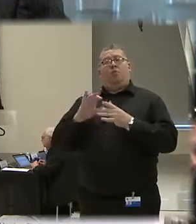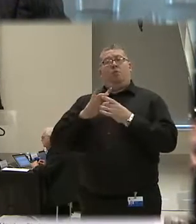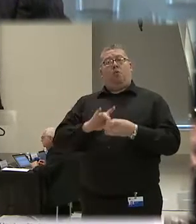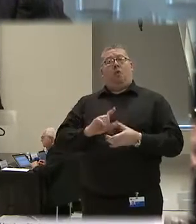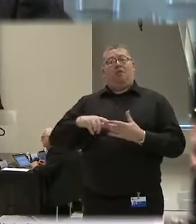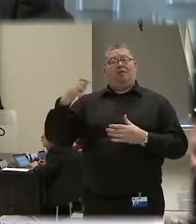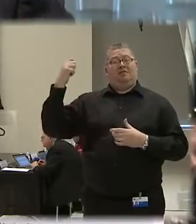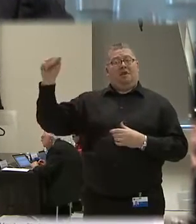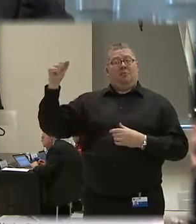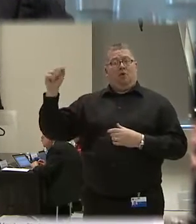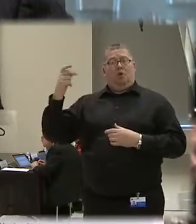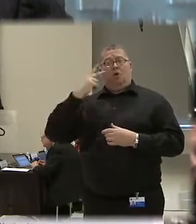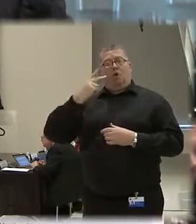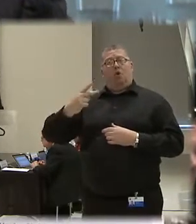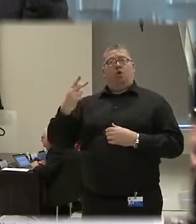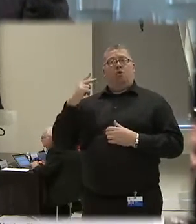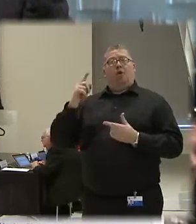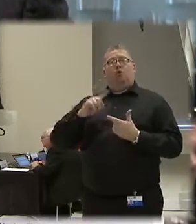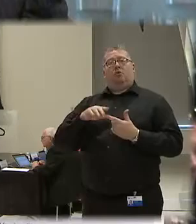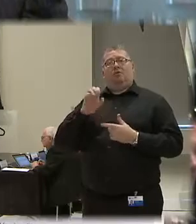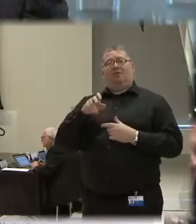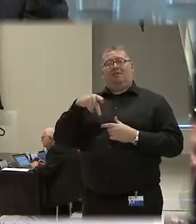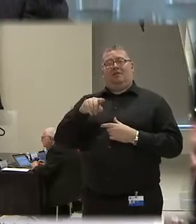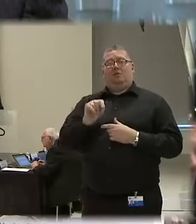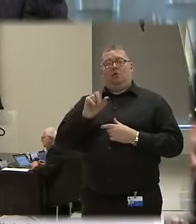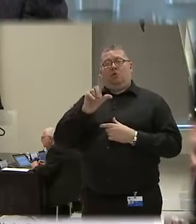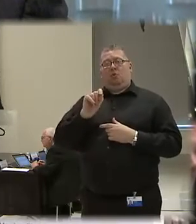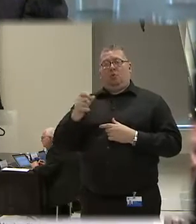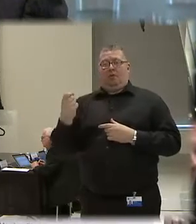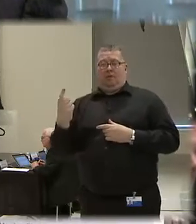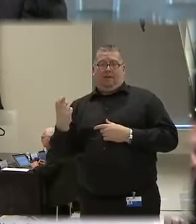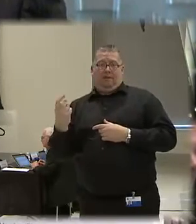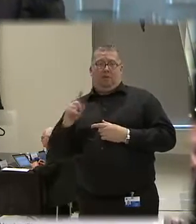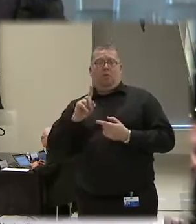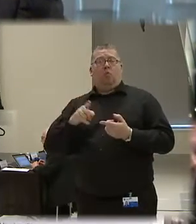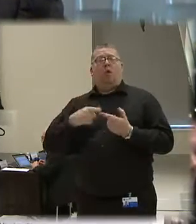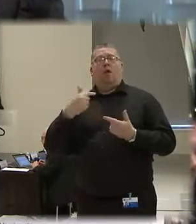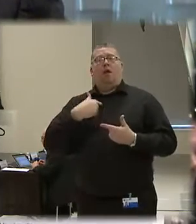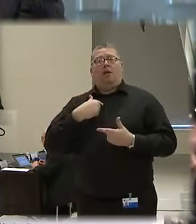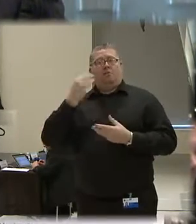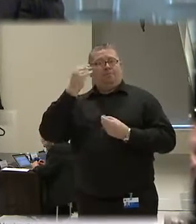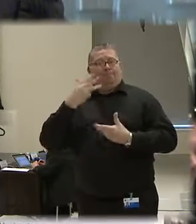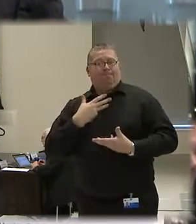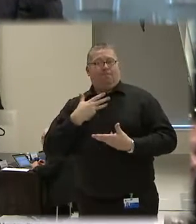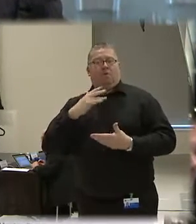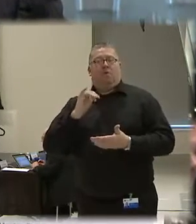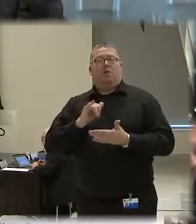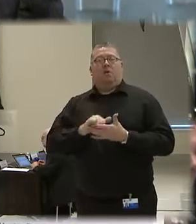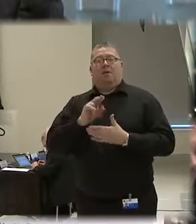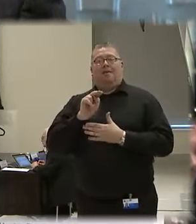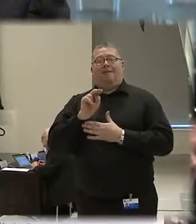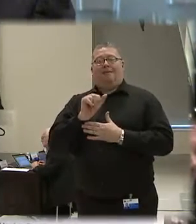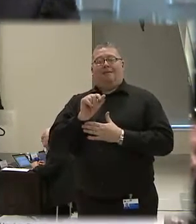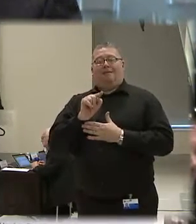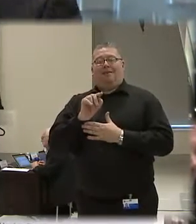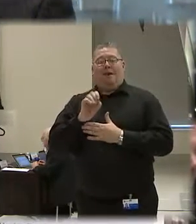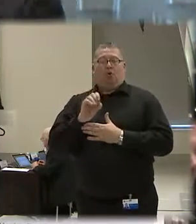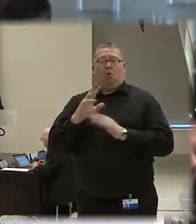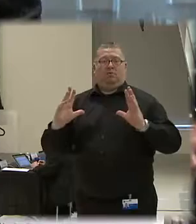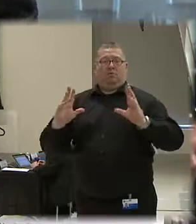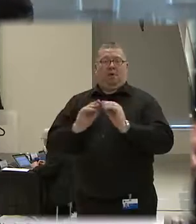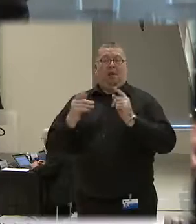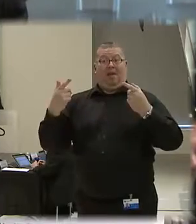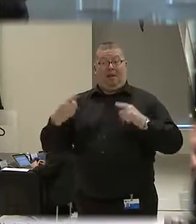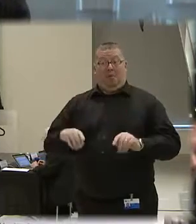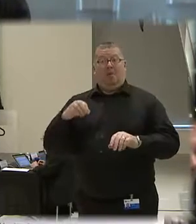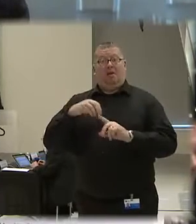goes back to September of 2011, when I was informed that the NATO summit would take place in